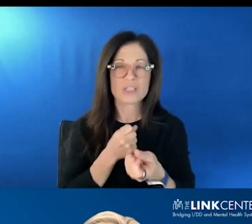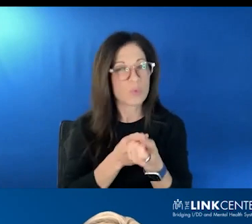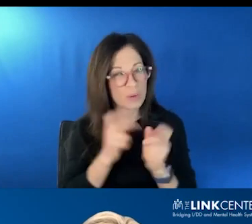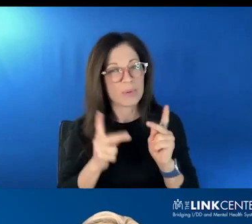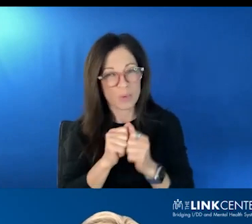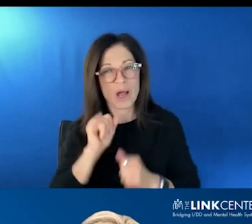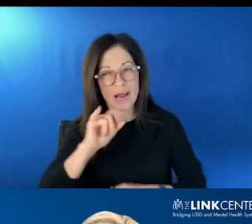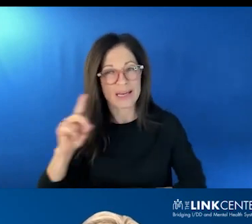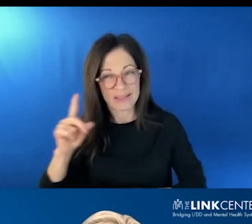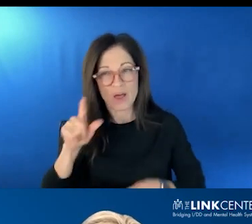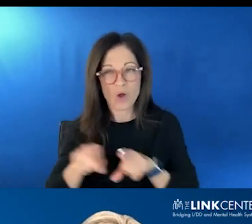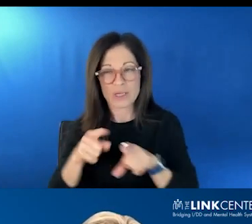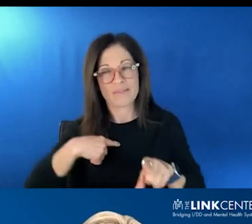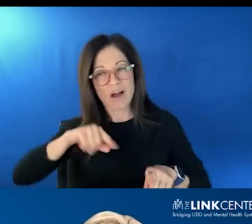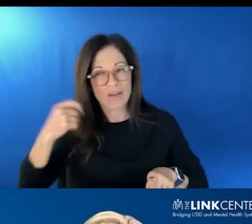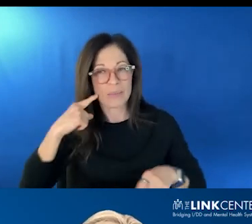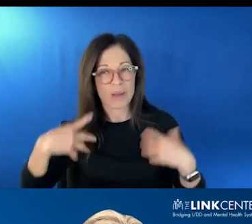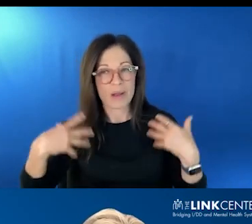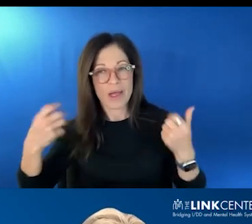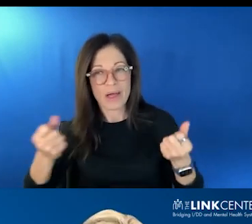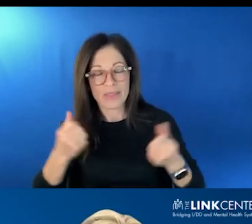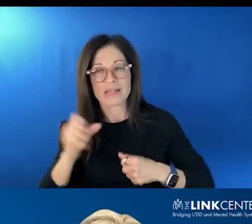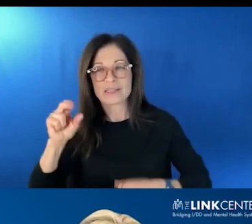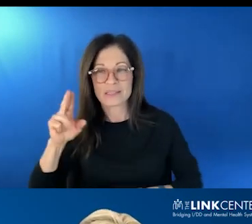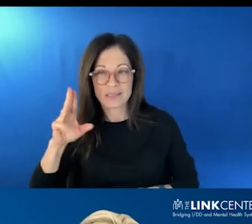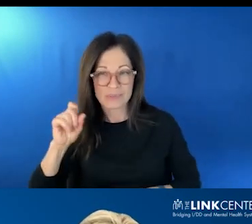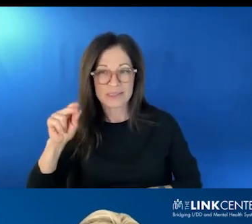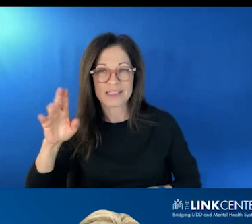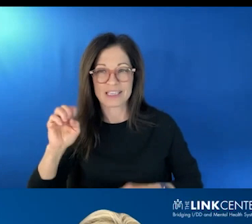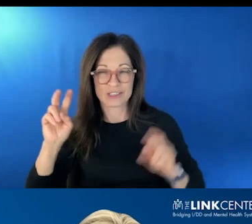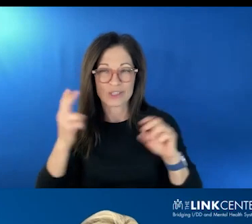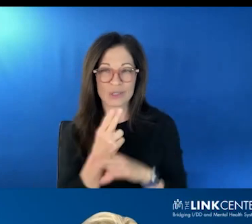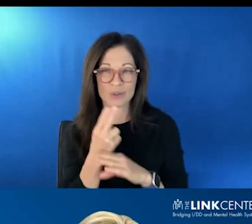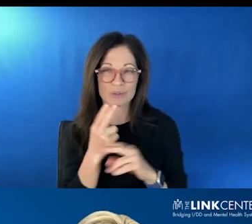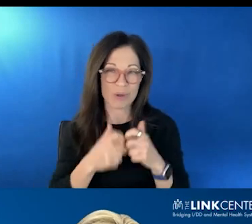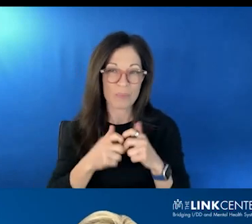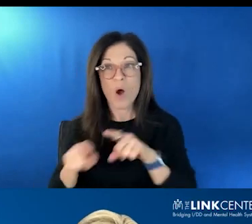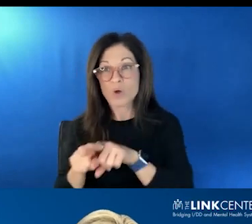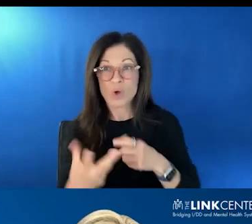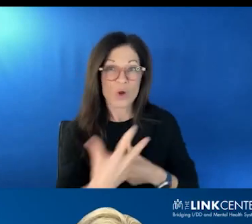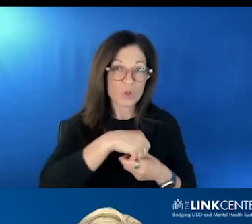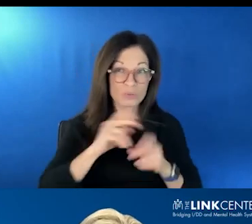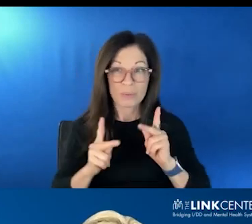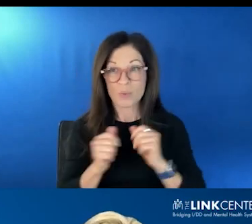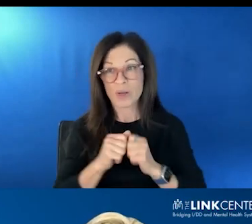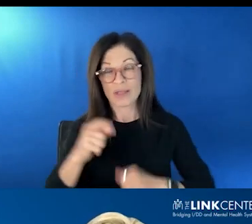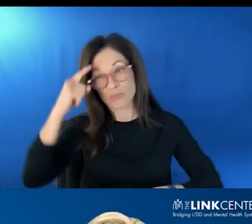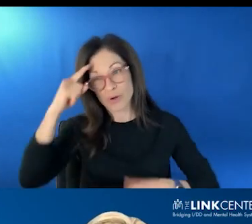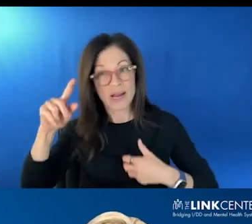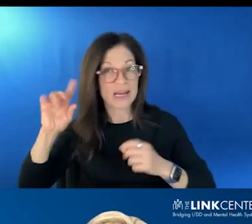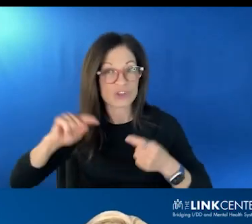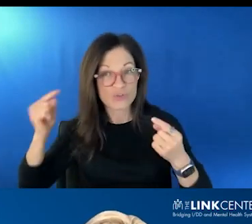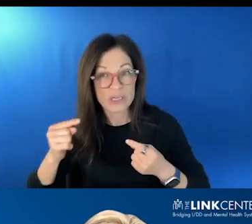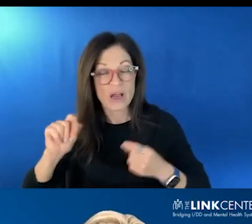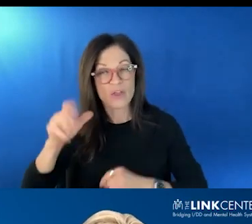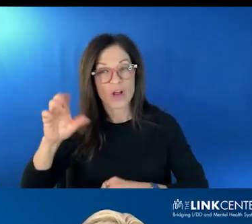who have co-occurring mental health and substance use issues, but we're also really hoping to be inclusive of individuals with brain injury, other cognitive disabilities,